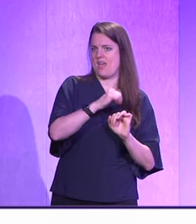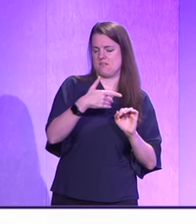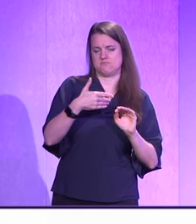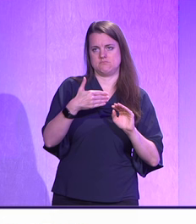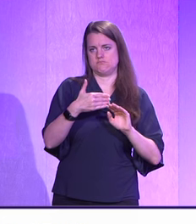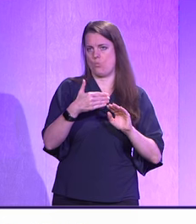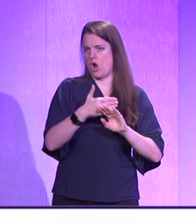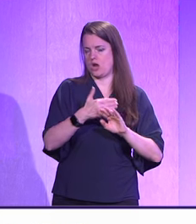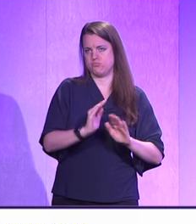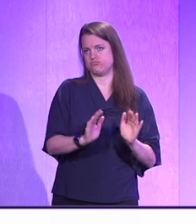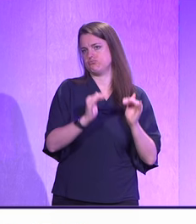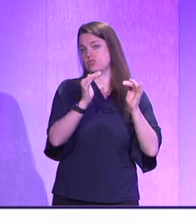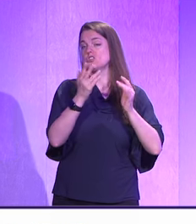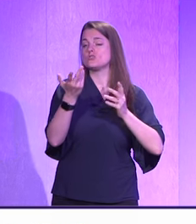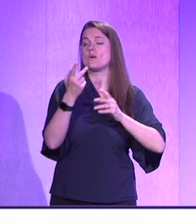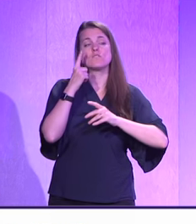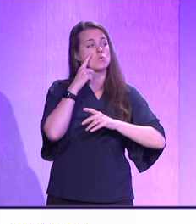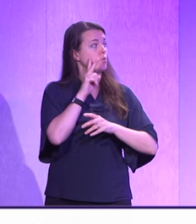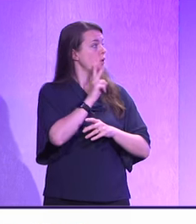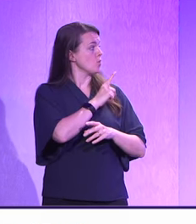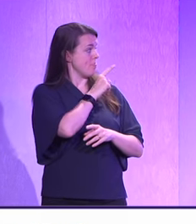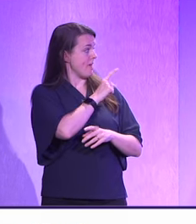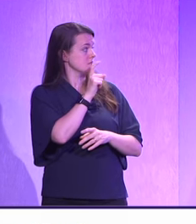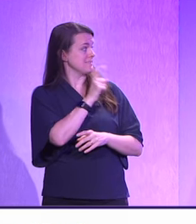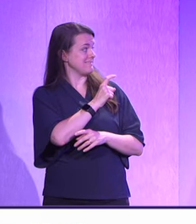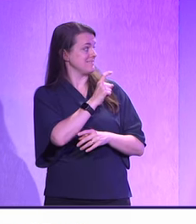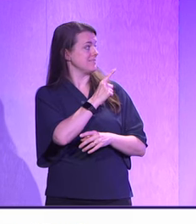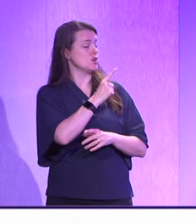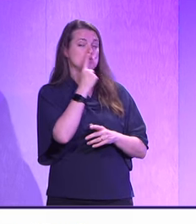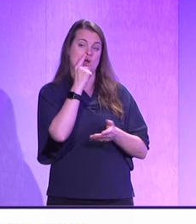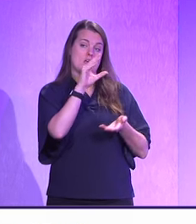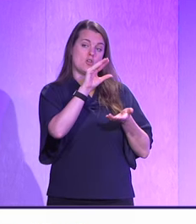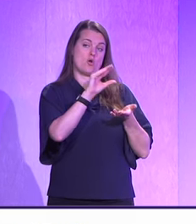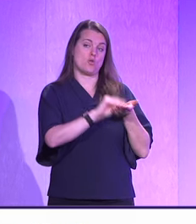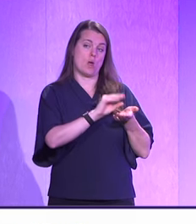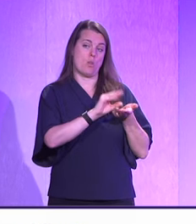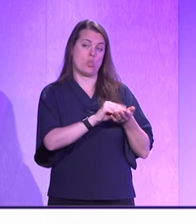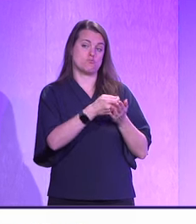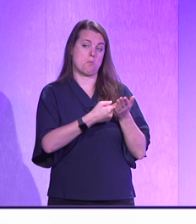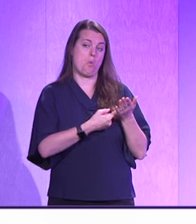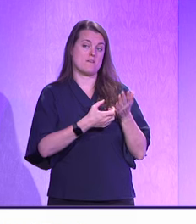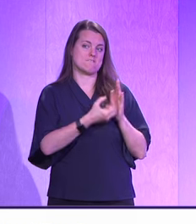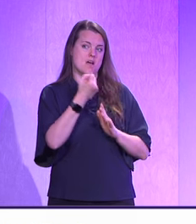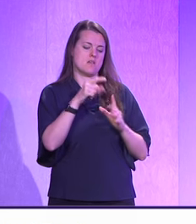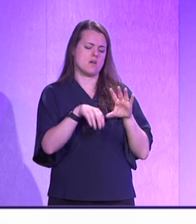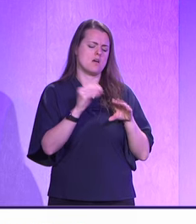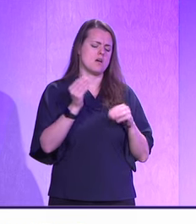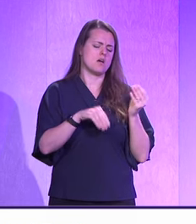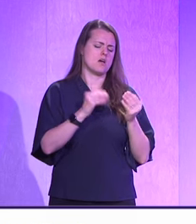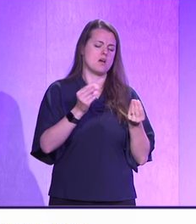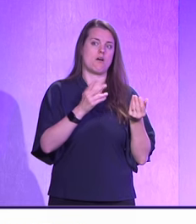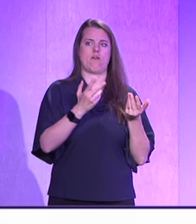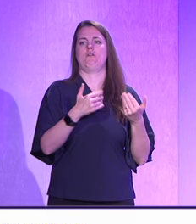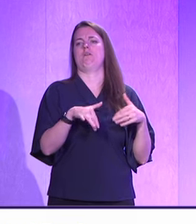if you go to the website conflux.com/glowfox, you'll be able to download that report and find out all the details. But it's really,